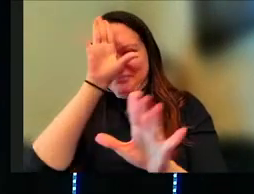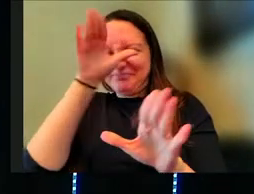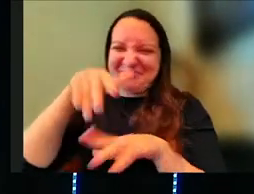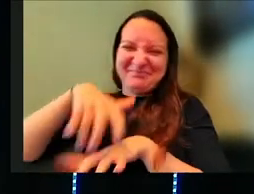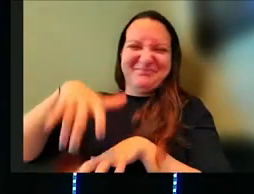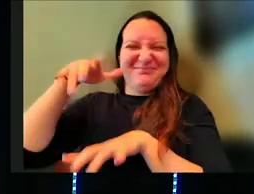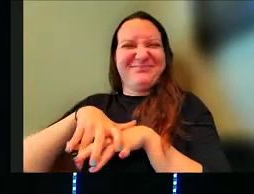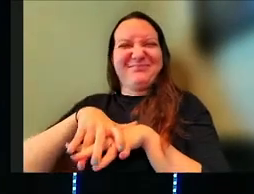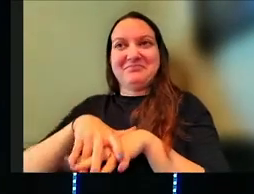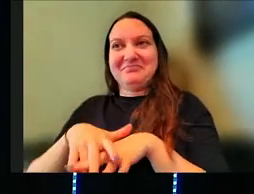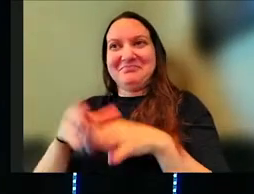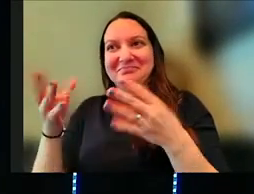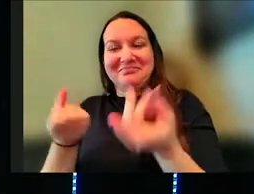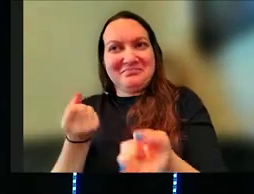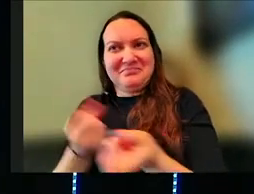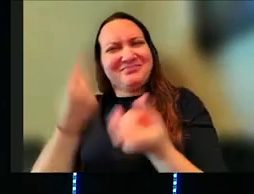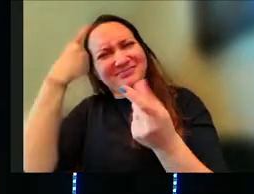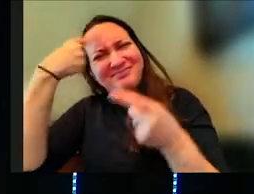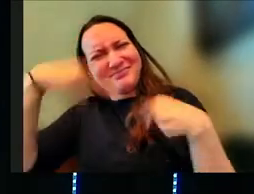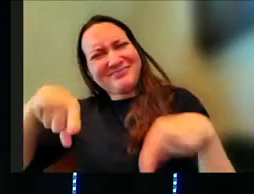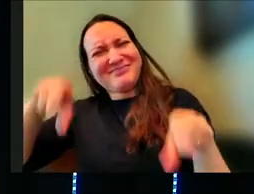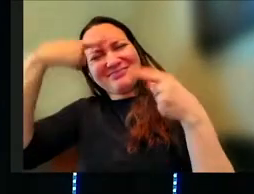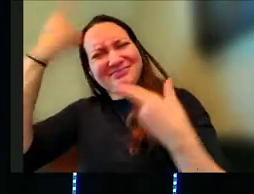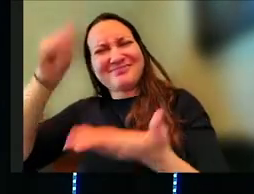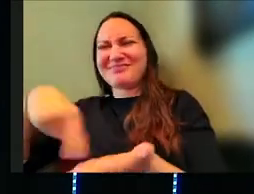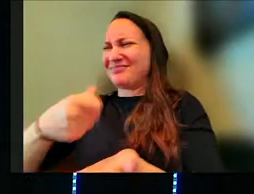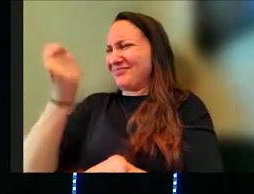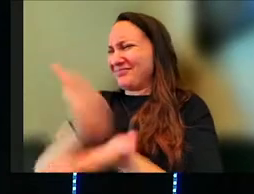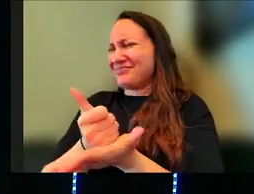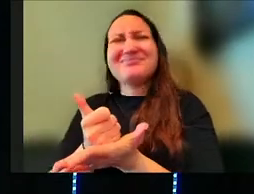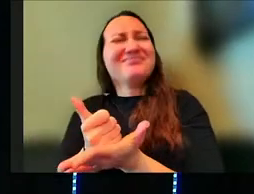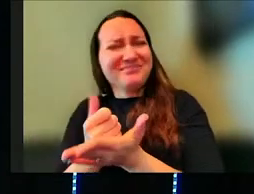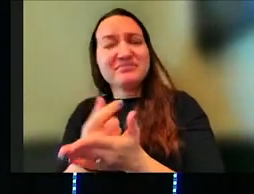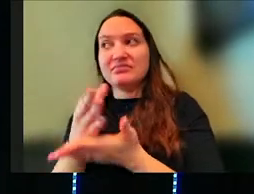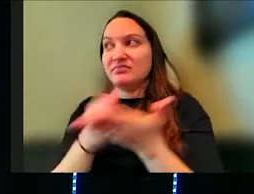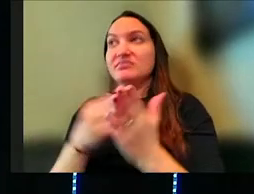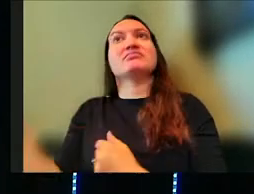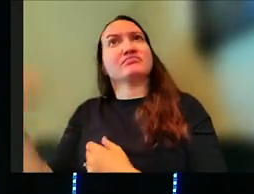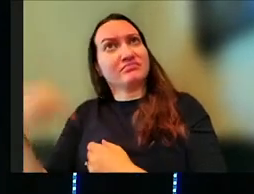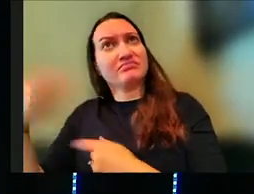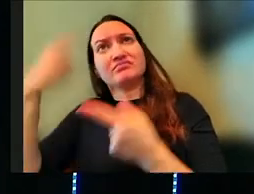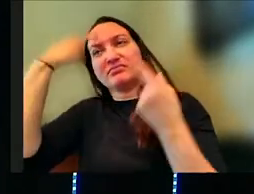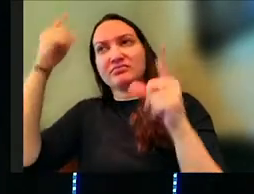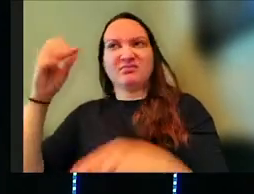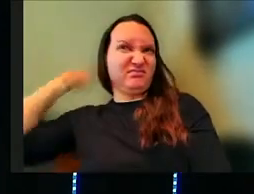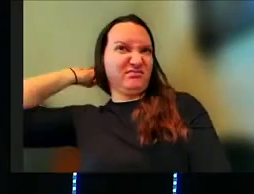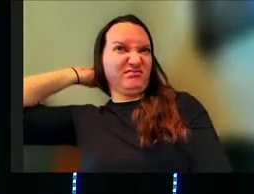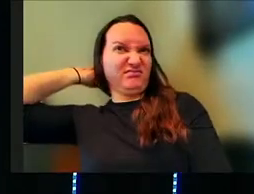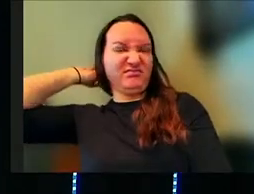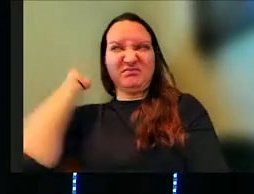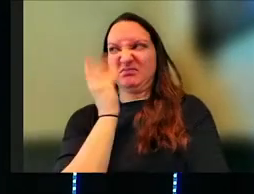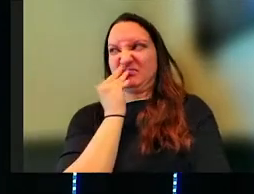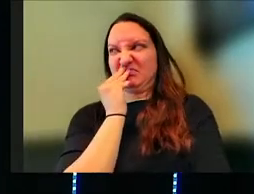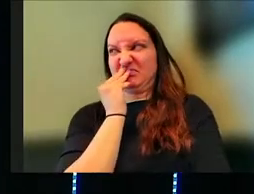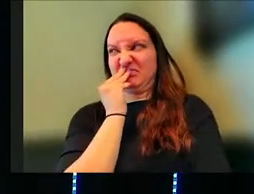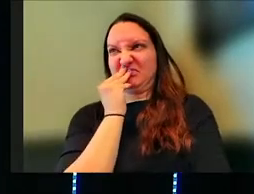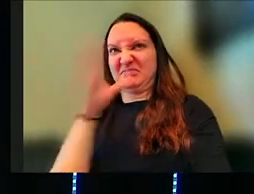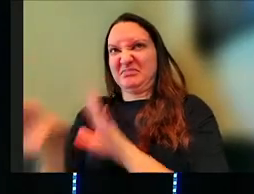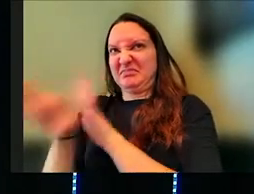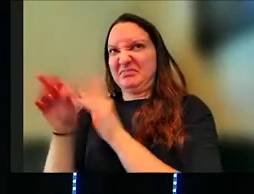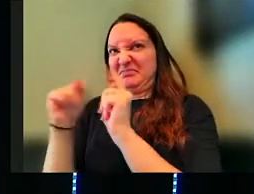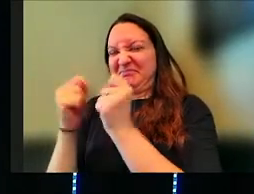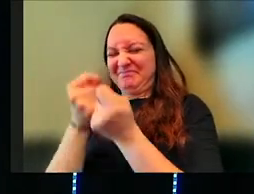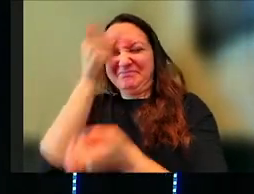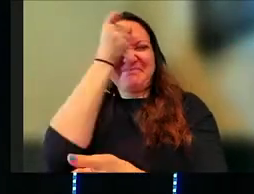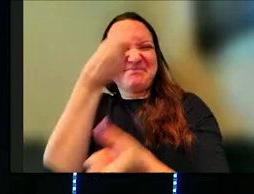this one. Let's be here with that. Can I get an amen? Like, she just needed to make a choice. Some of you guys are like, amen. And in the back of your mind, you're like choosing a team because y'all remember that,